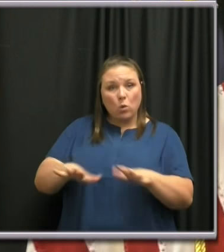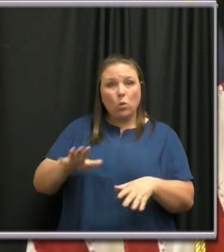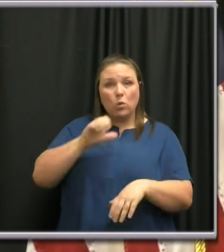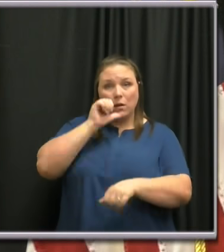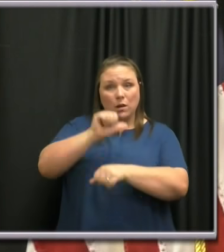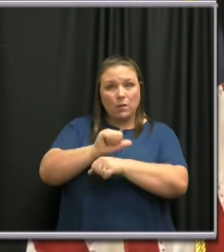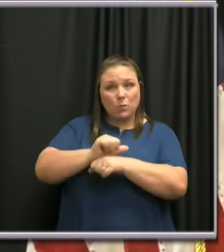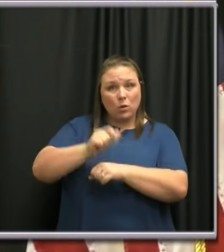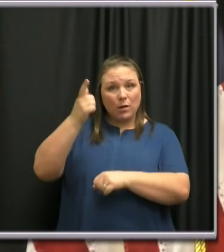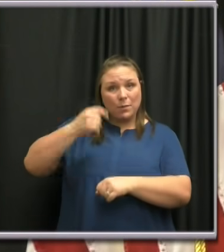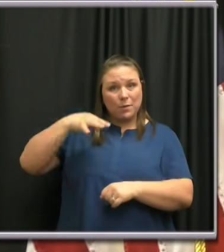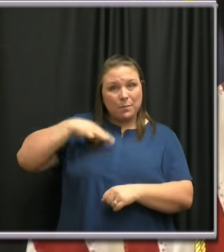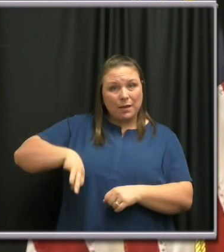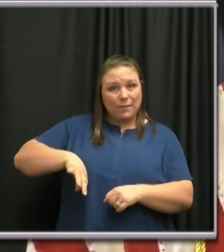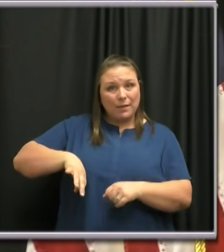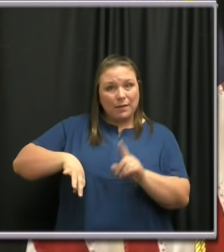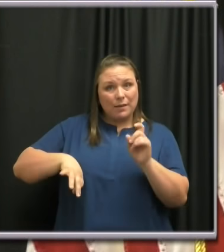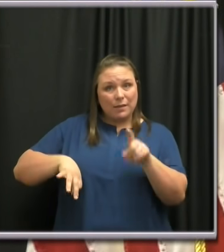benefits?